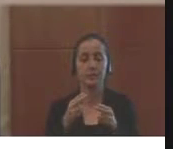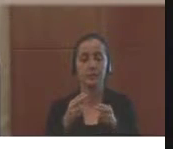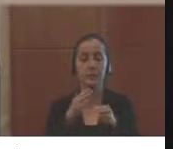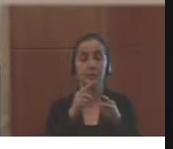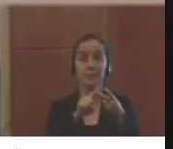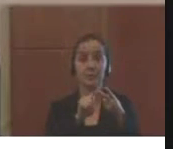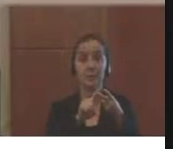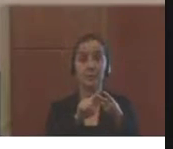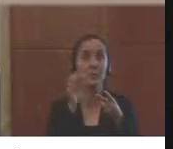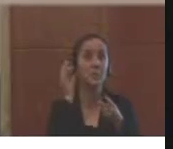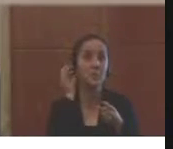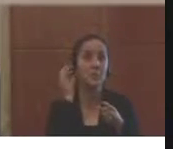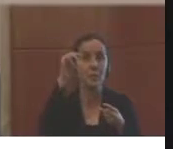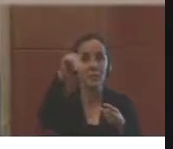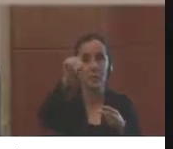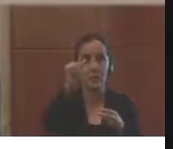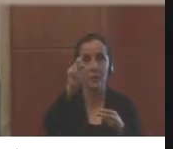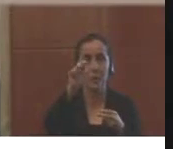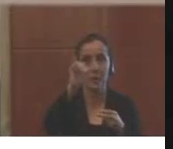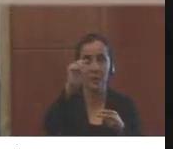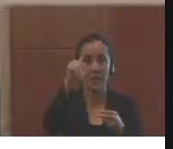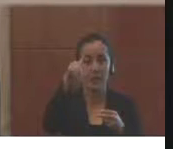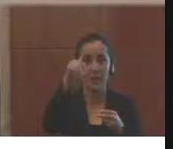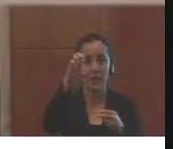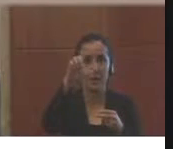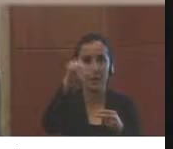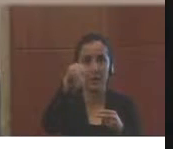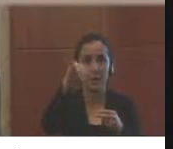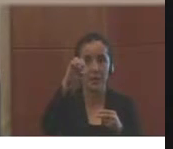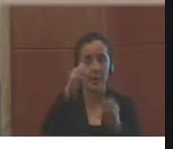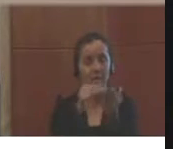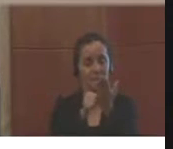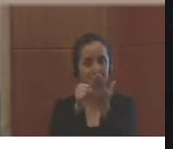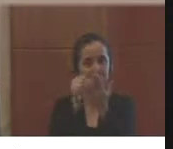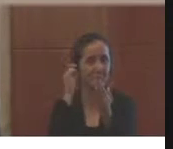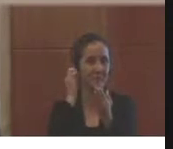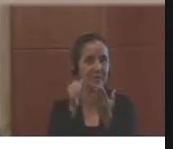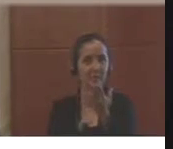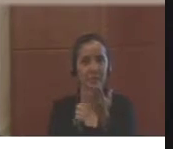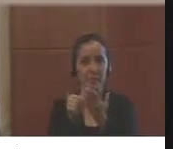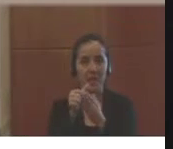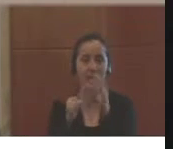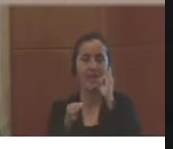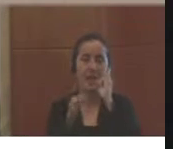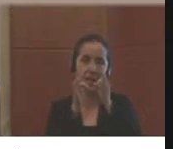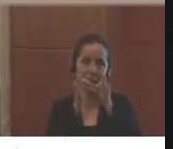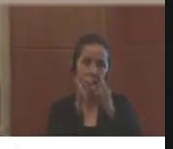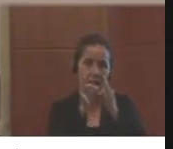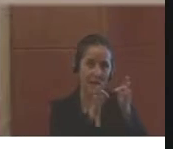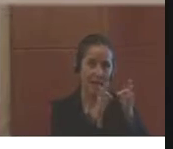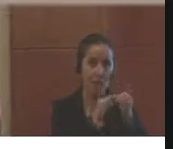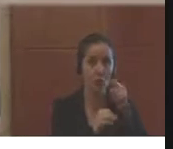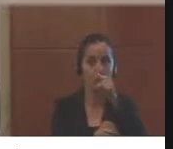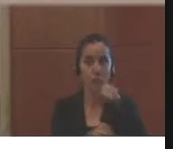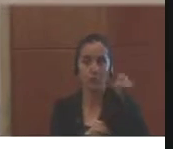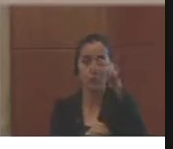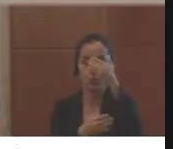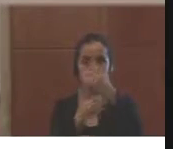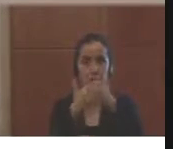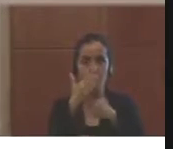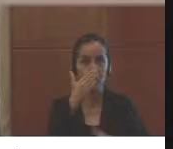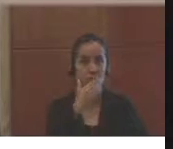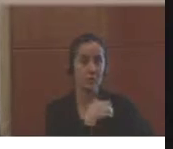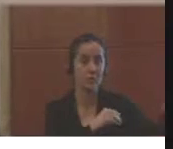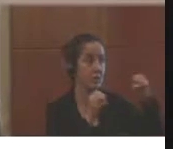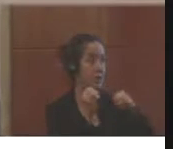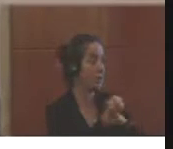Then Maria del Pilar, our minister, will read it so that you